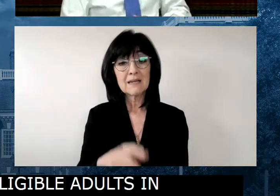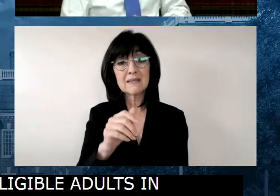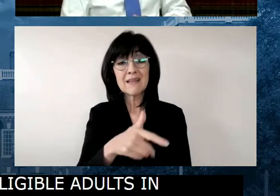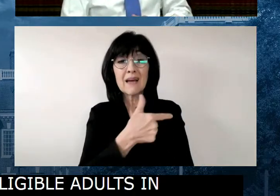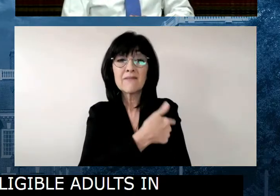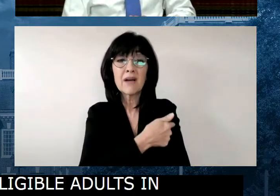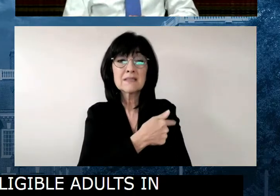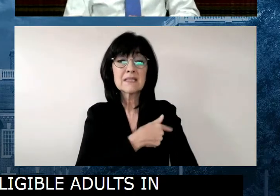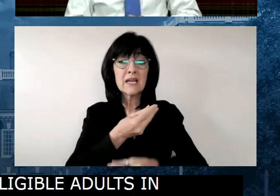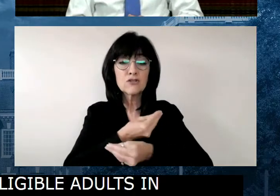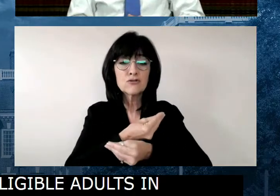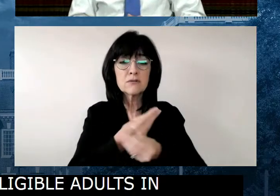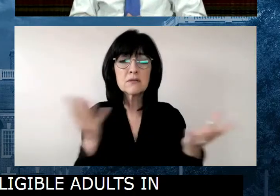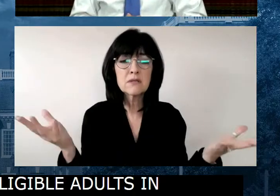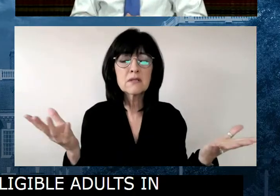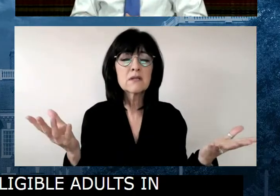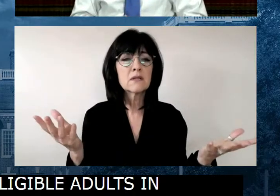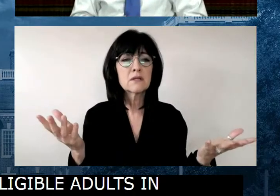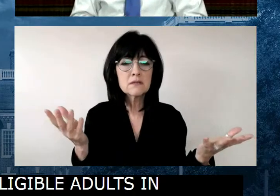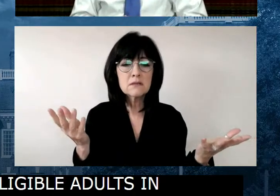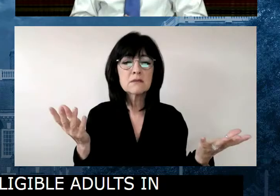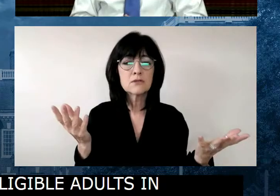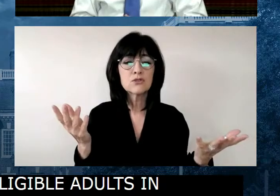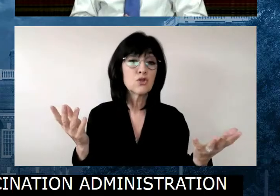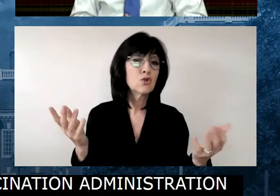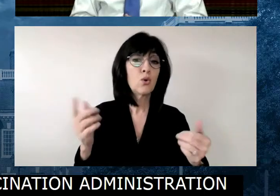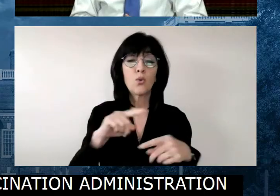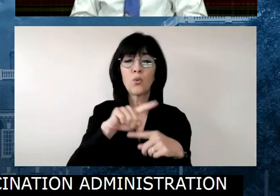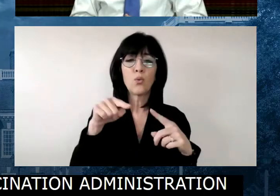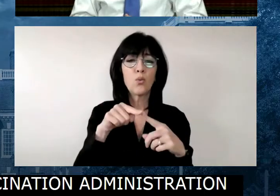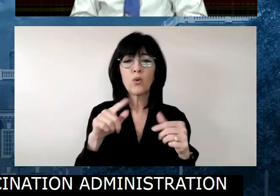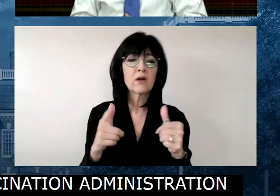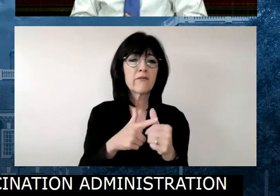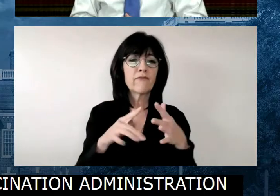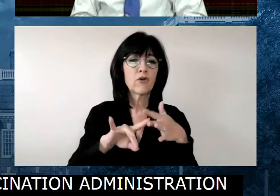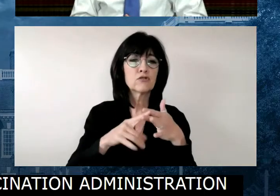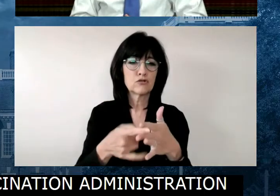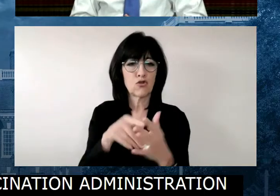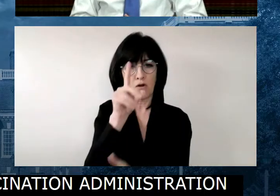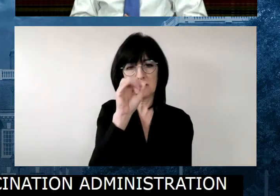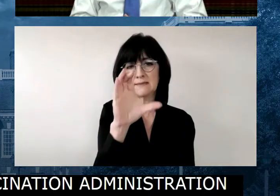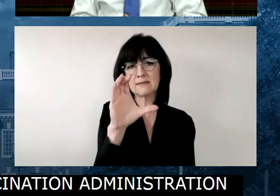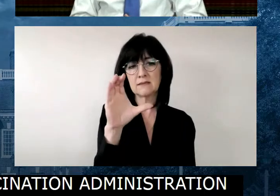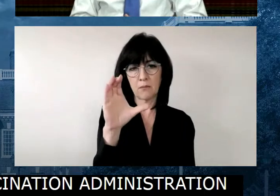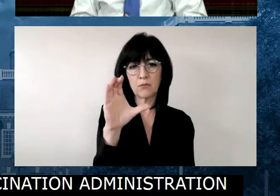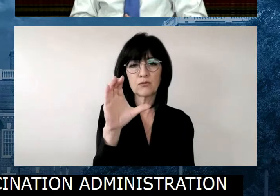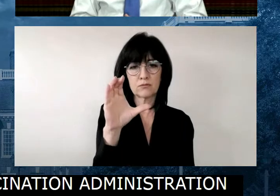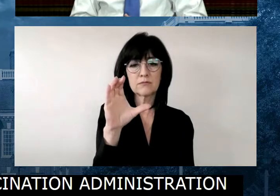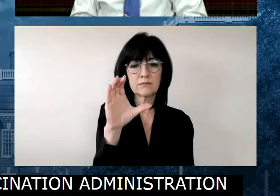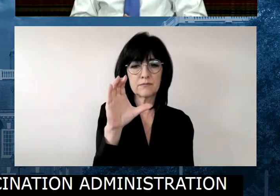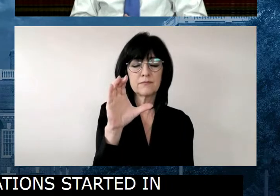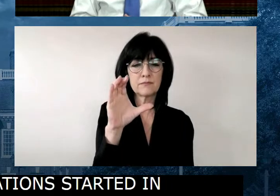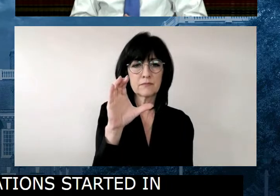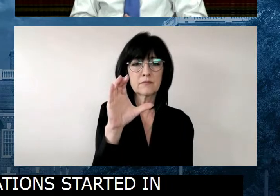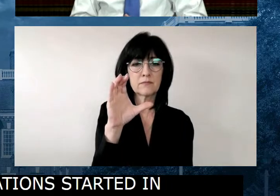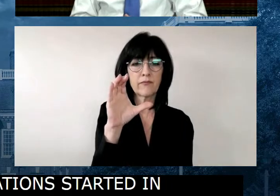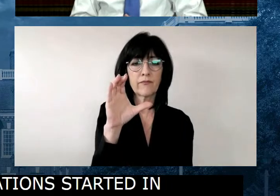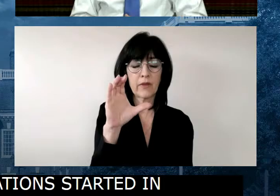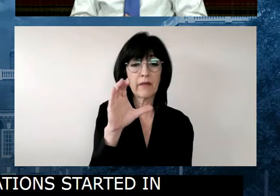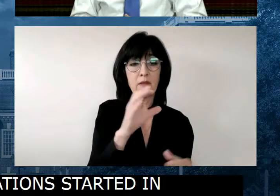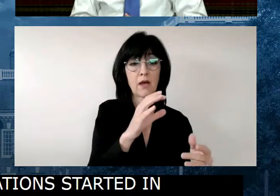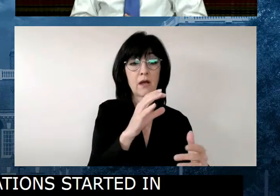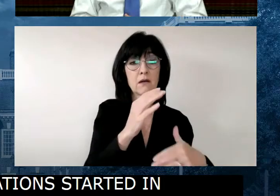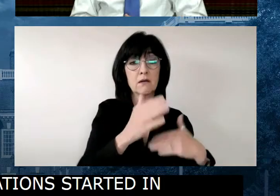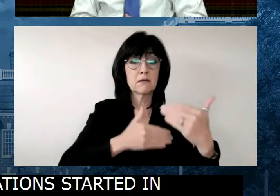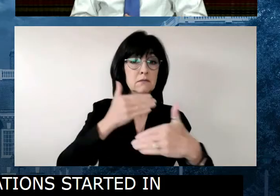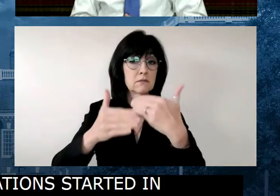can see first vaccinations started in December and ramped up pretty quickly into mid-January. You